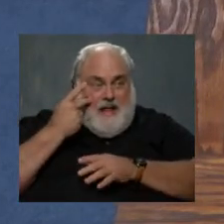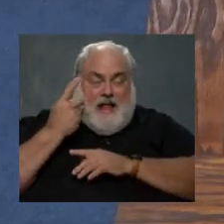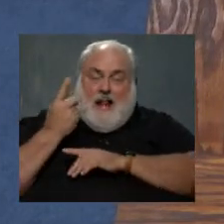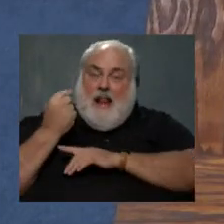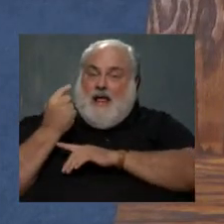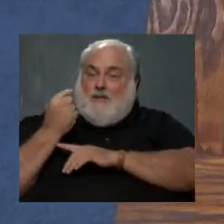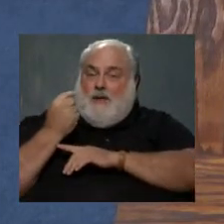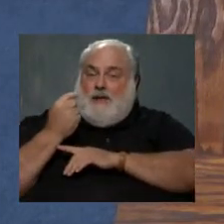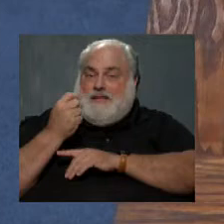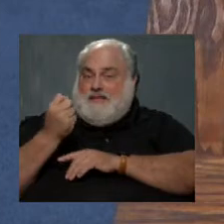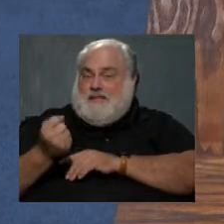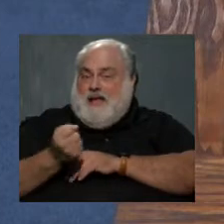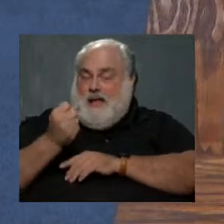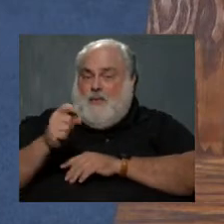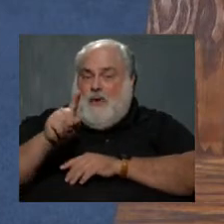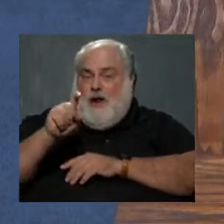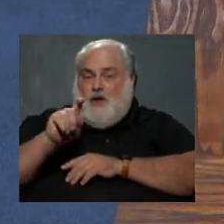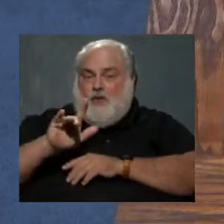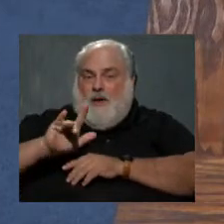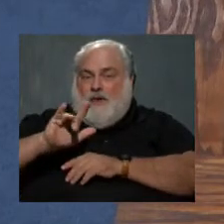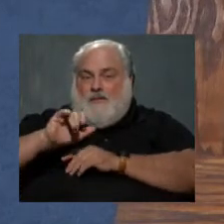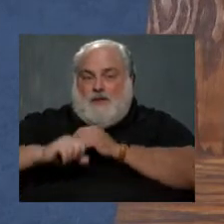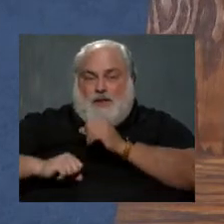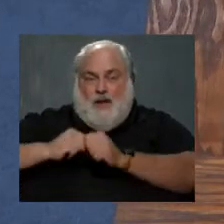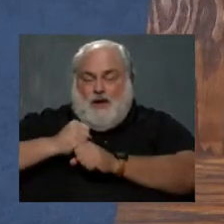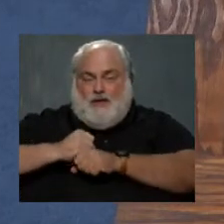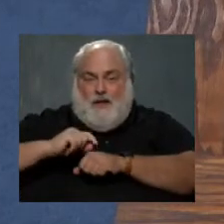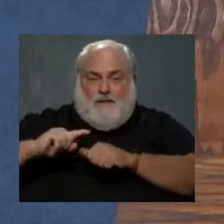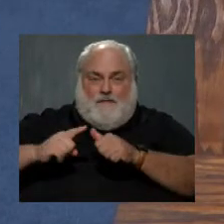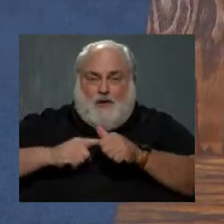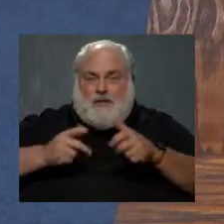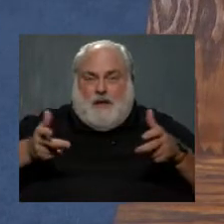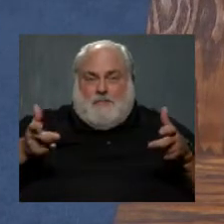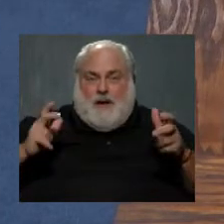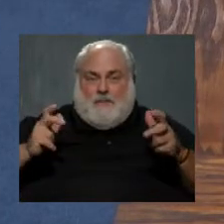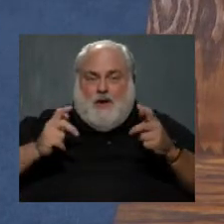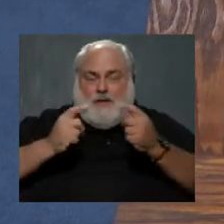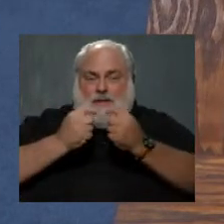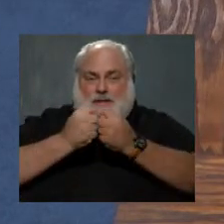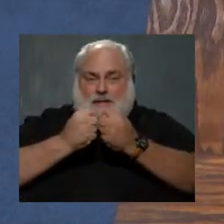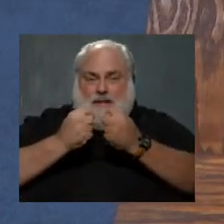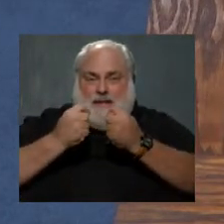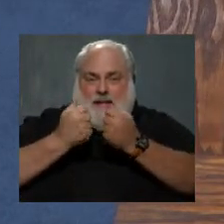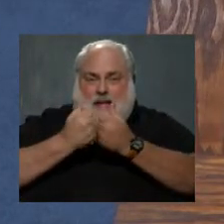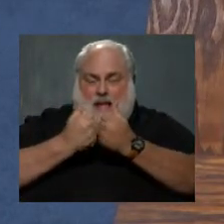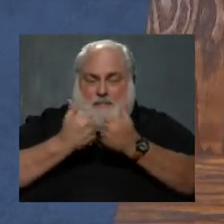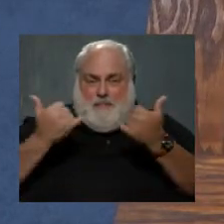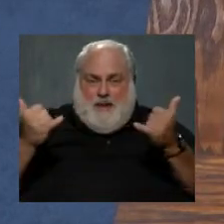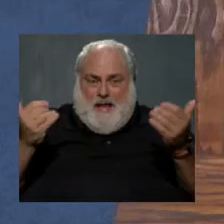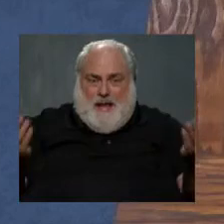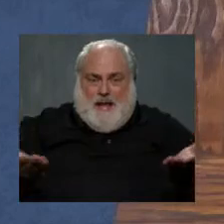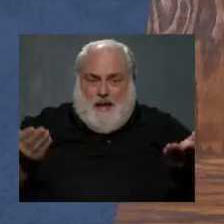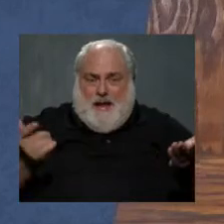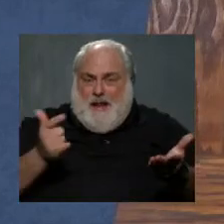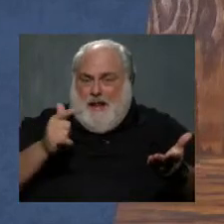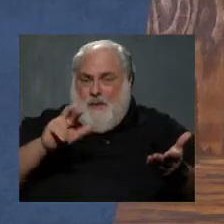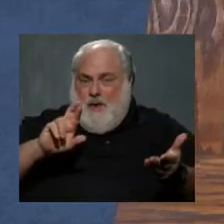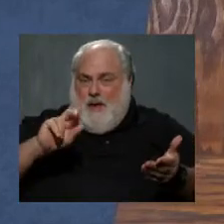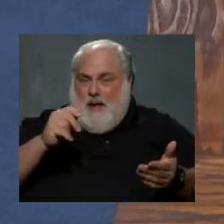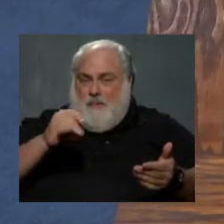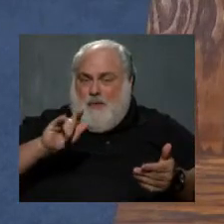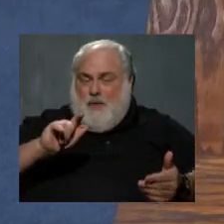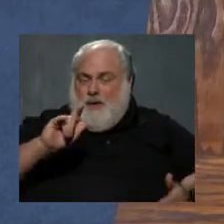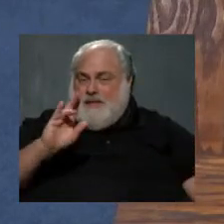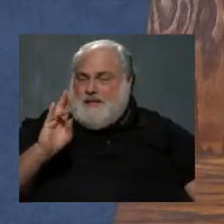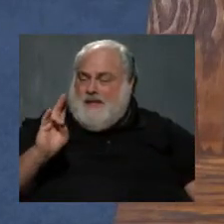Saturday marked the 125th anniversary of the first basketball game ever played in Little Rock. On April